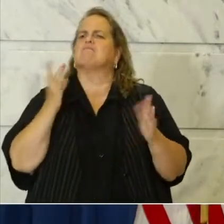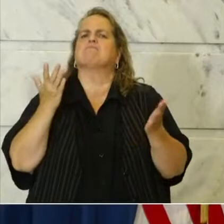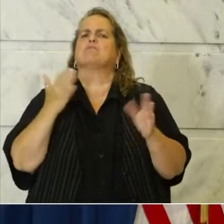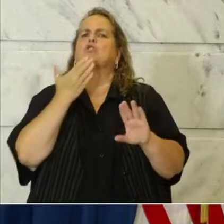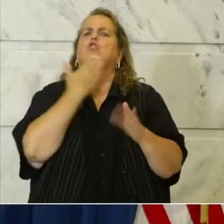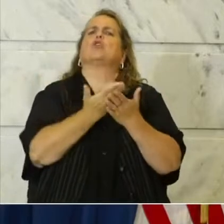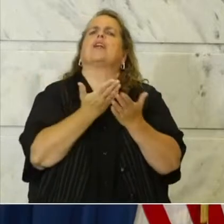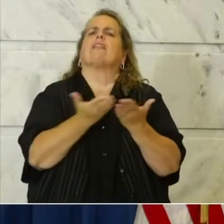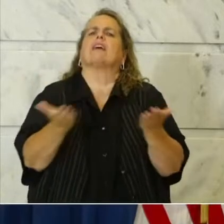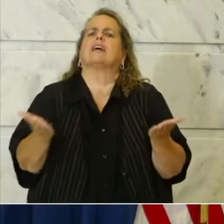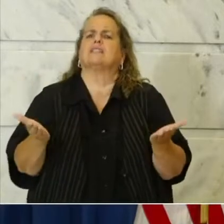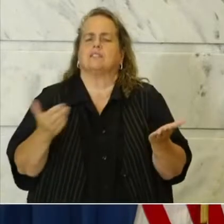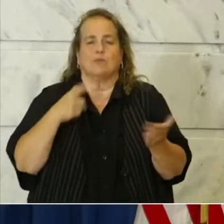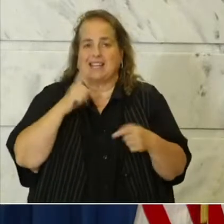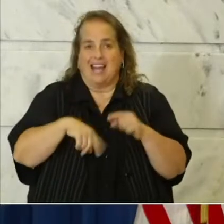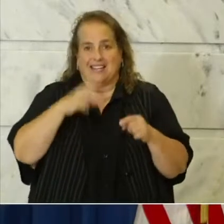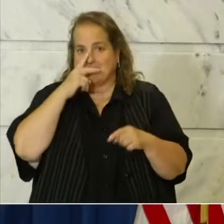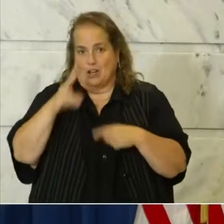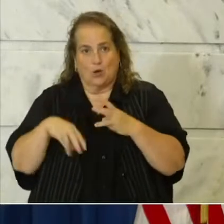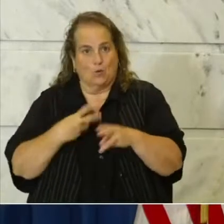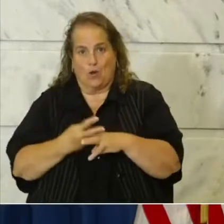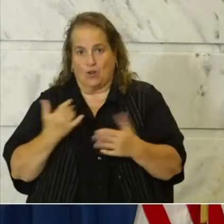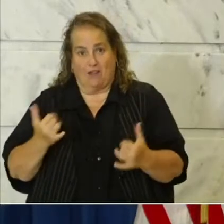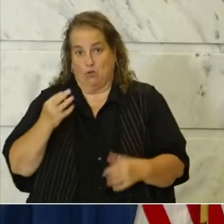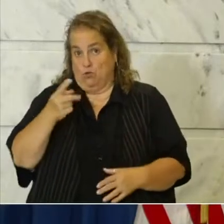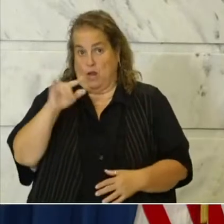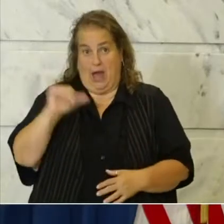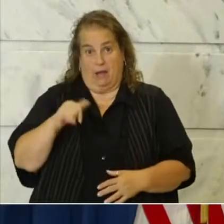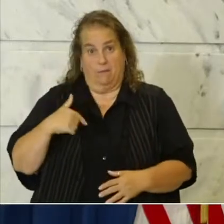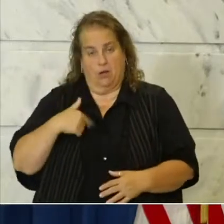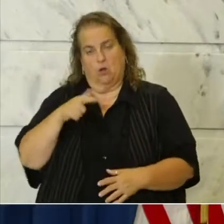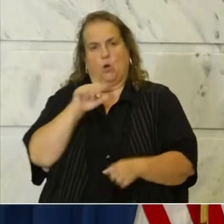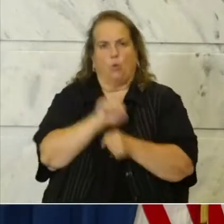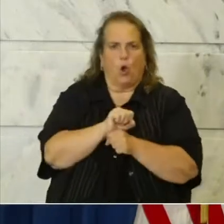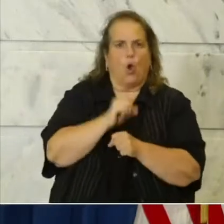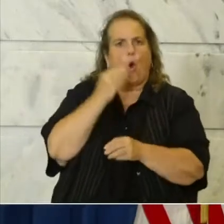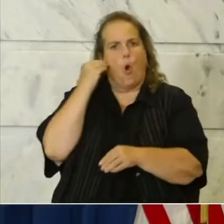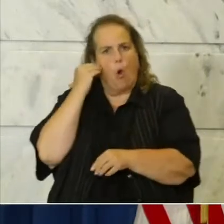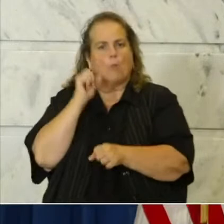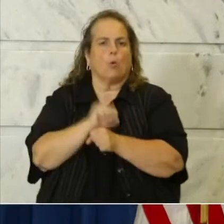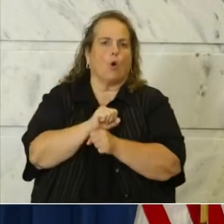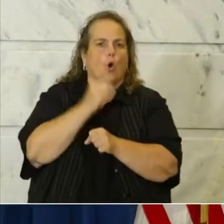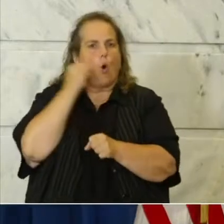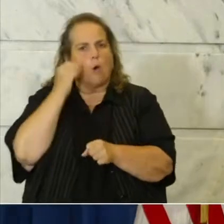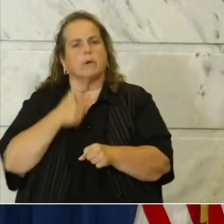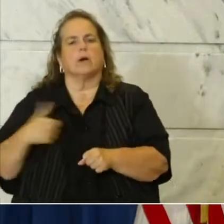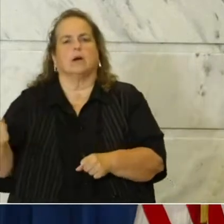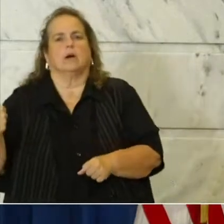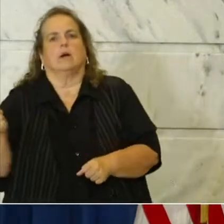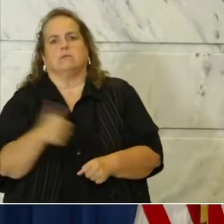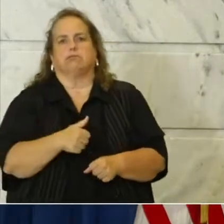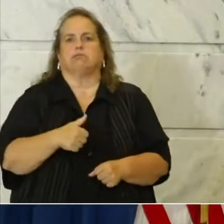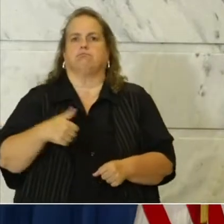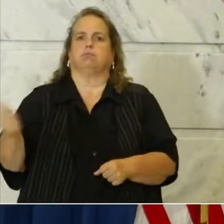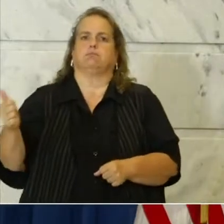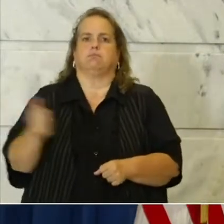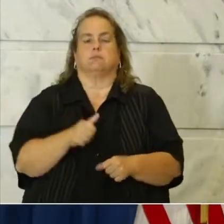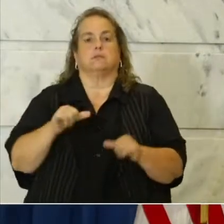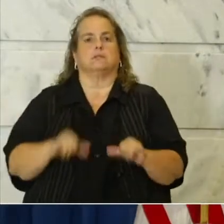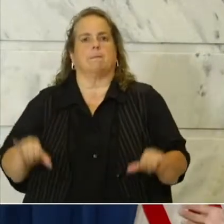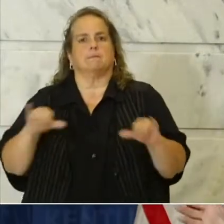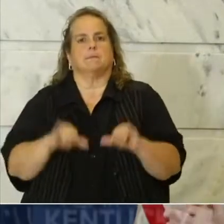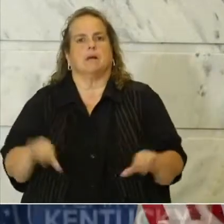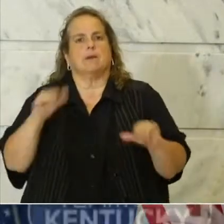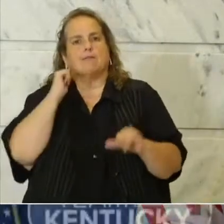there in our world right now. If you're like me, you're going from work to home, and Groundhog Day occurs day after day.